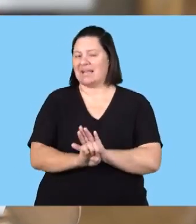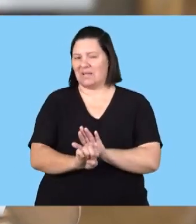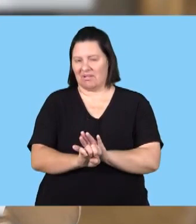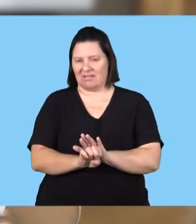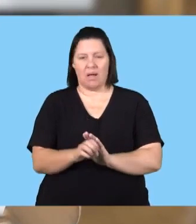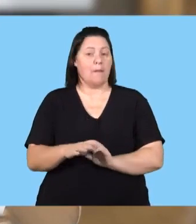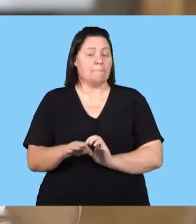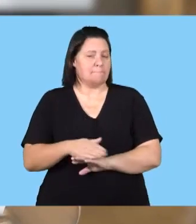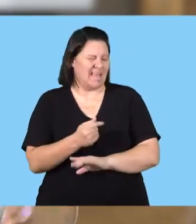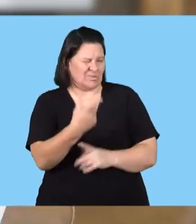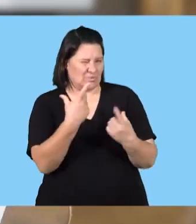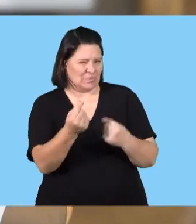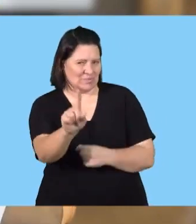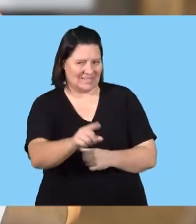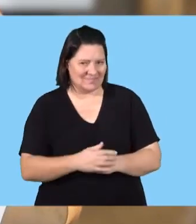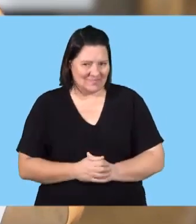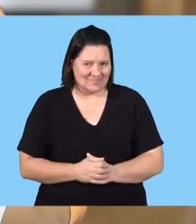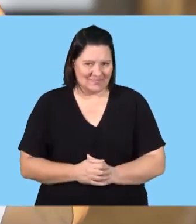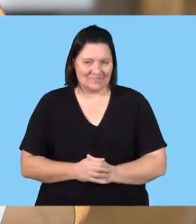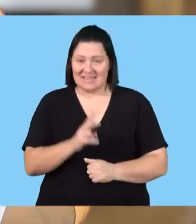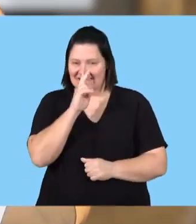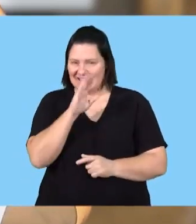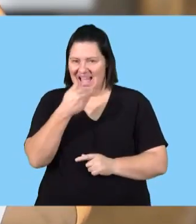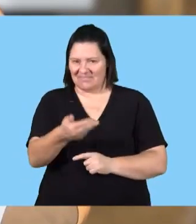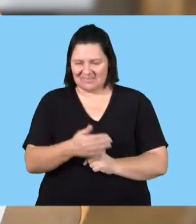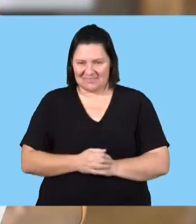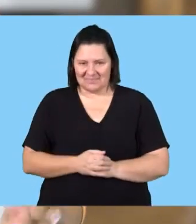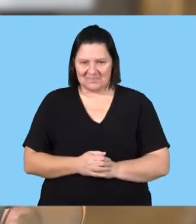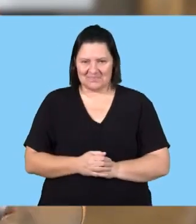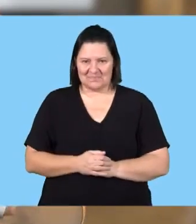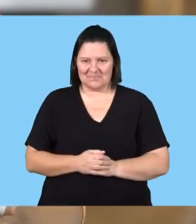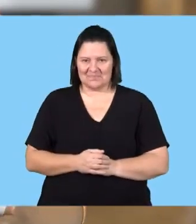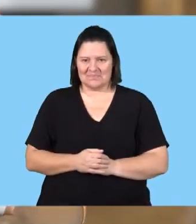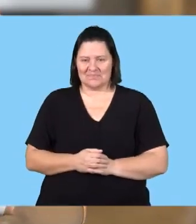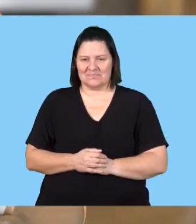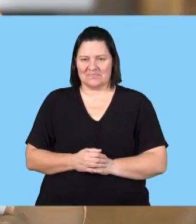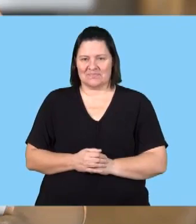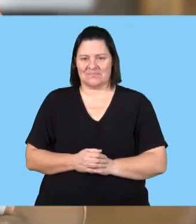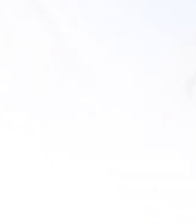more examples based on what we were doing. See you after the break.